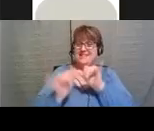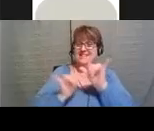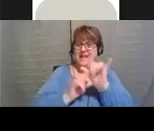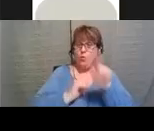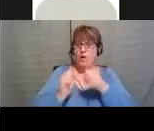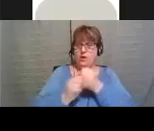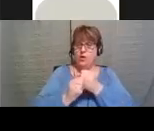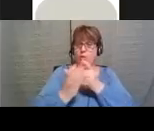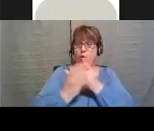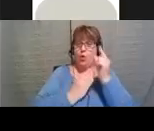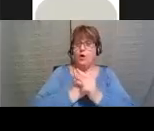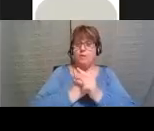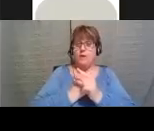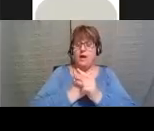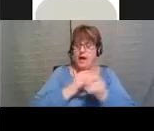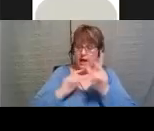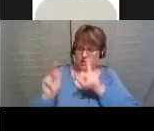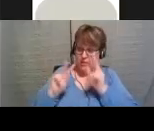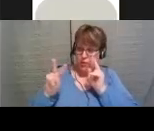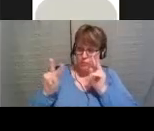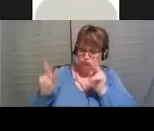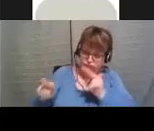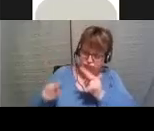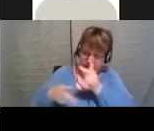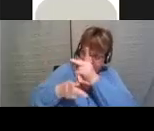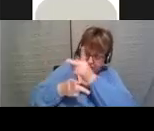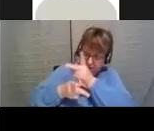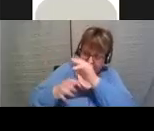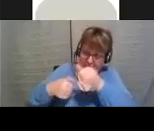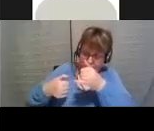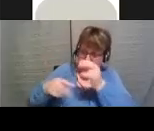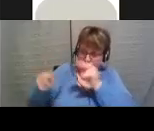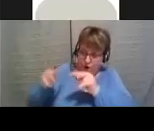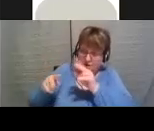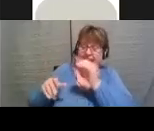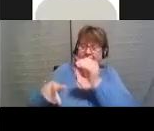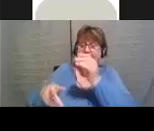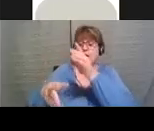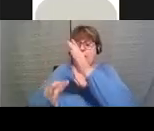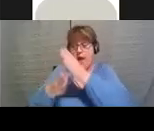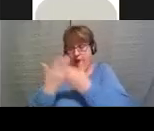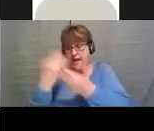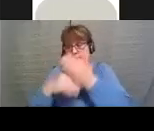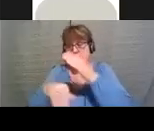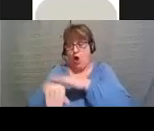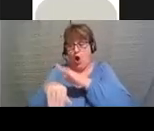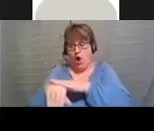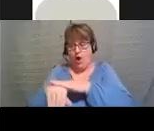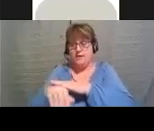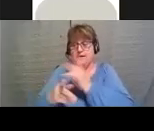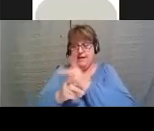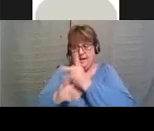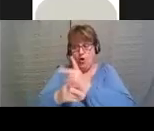go through a supervised introduction to patient care under the mentorship of an experienced